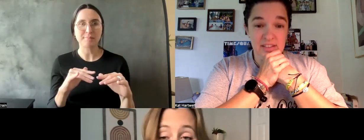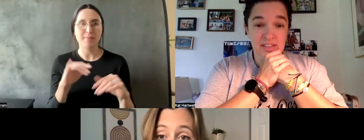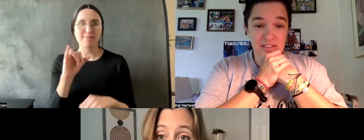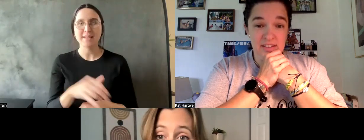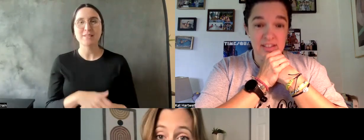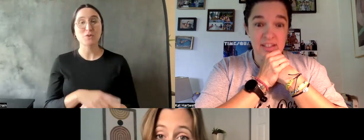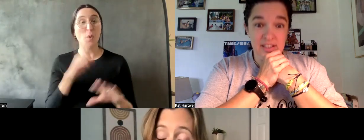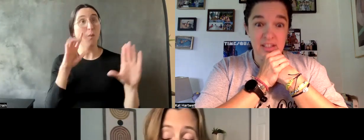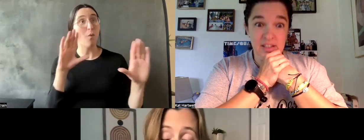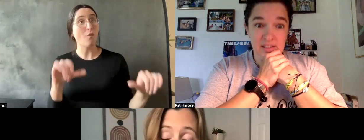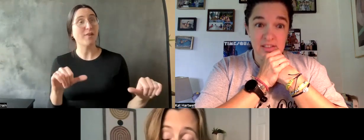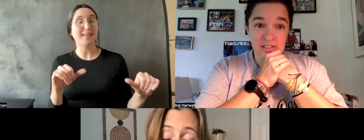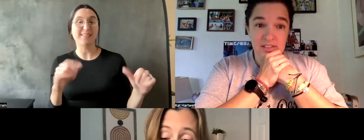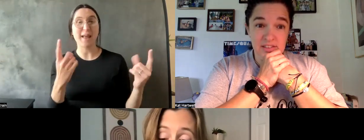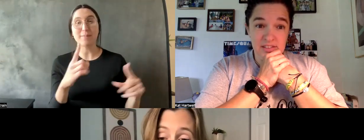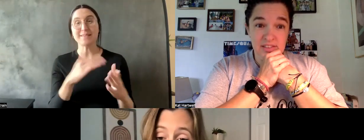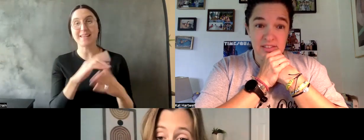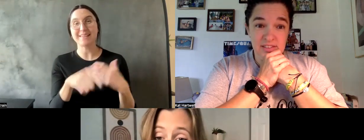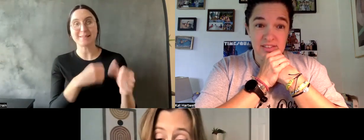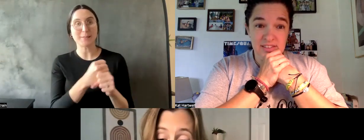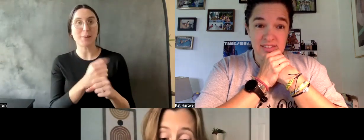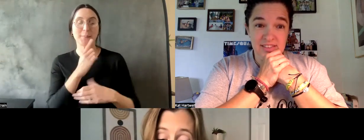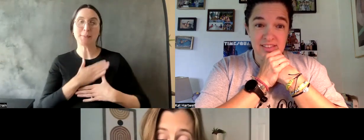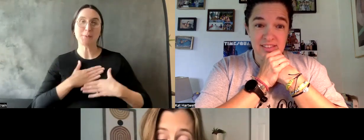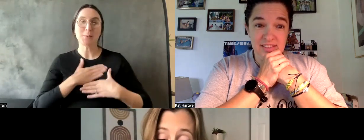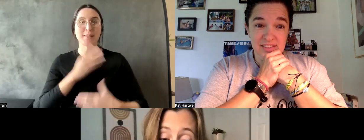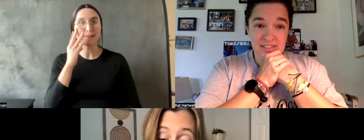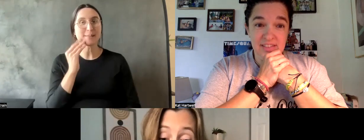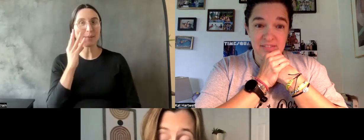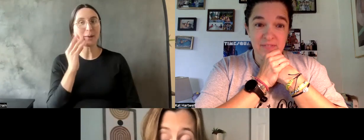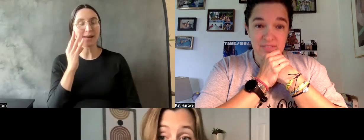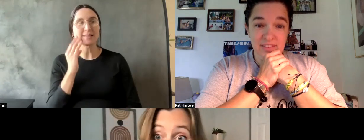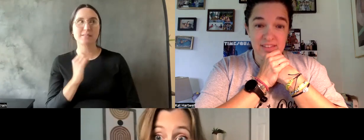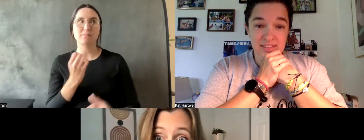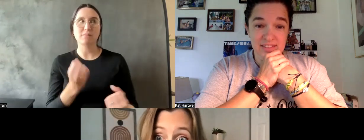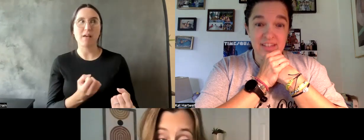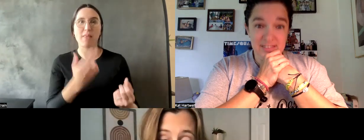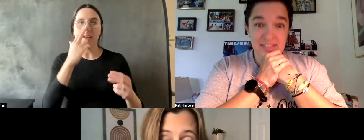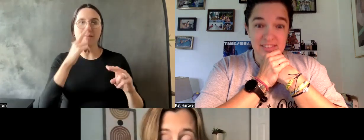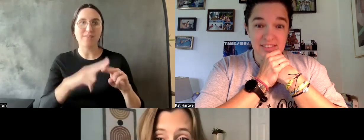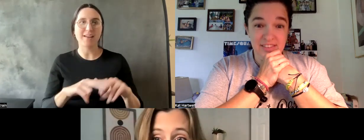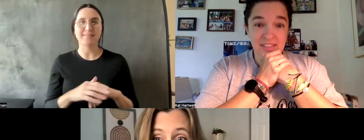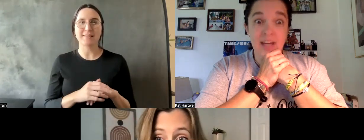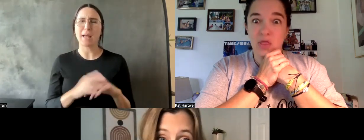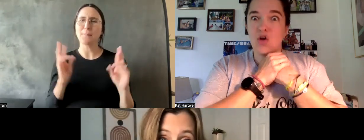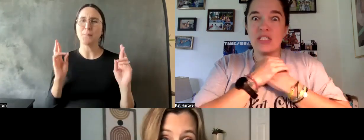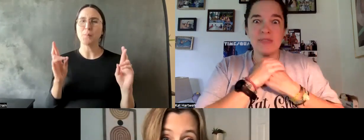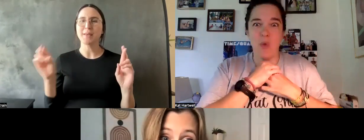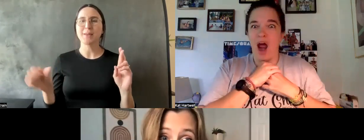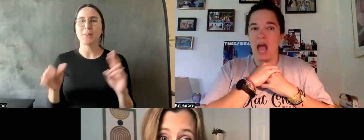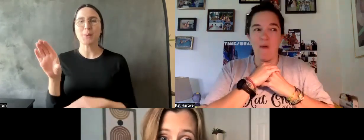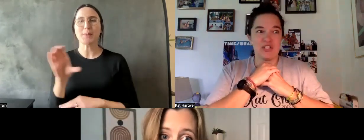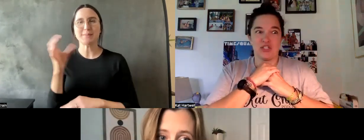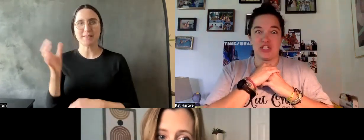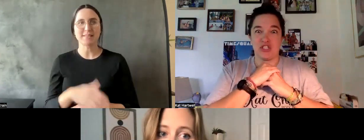hopefully they can make it happen again because I enjoyed the experience for sure. I mean, it was a lot of fun. I'd love another Christmas, like the Christmas